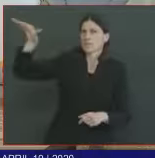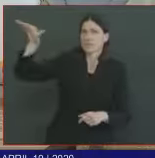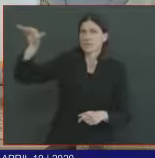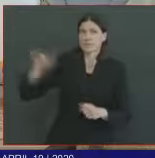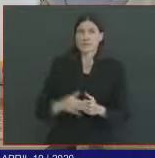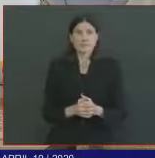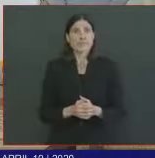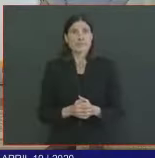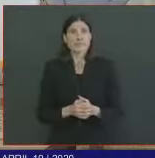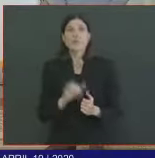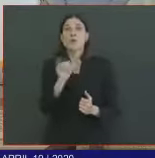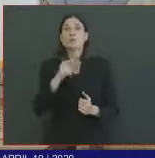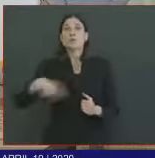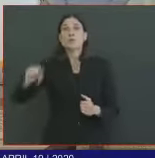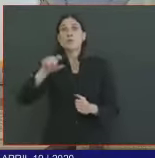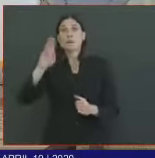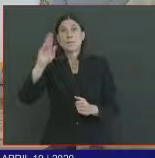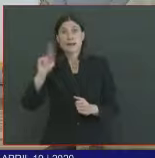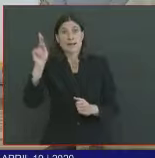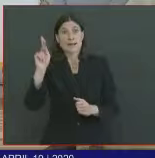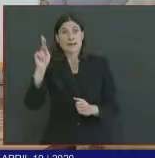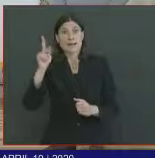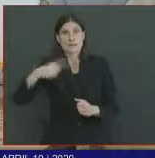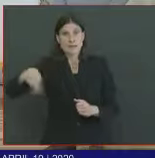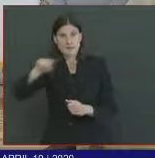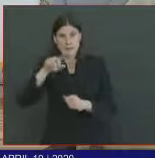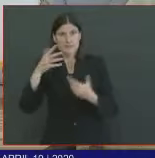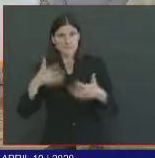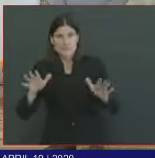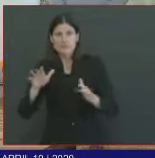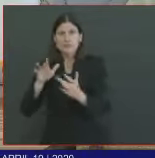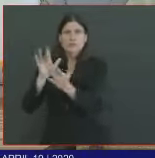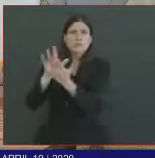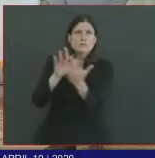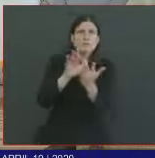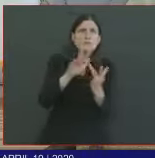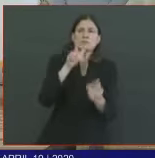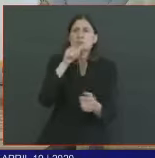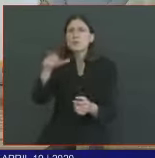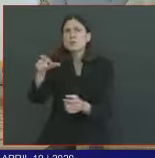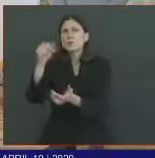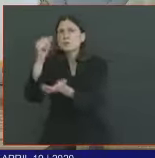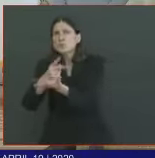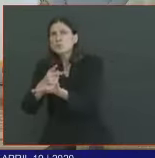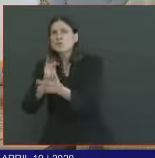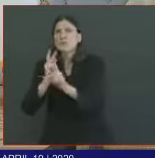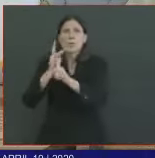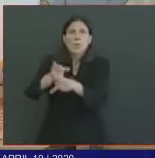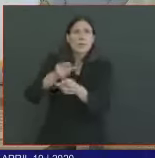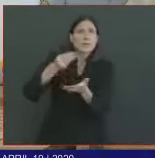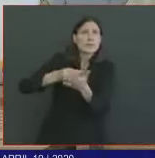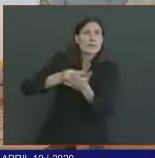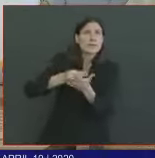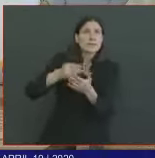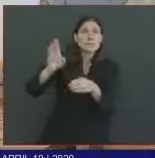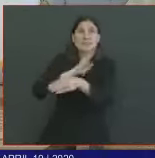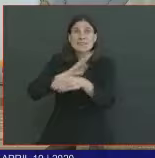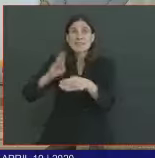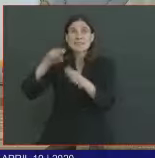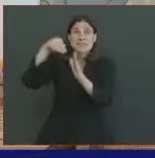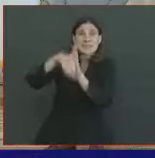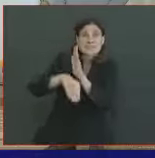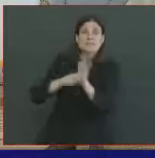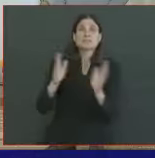can. We are in touch constantly with small business associations, chambers of commerce, Rhode